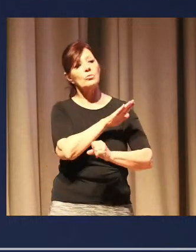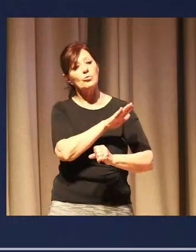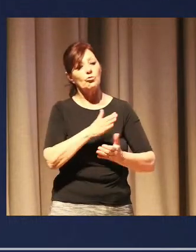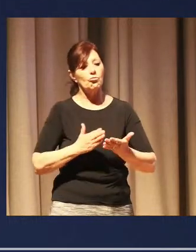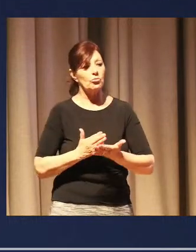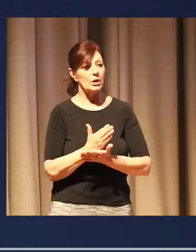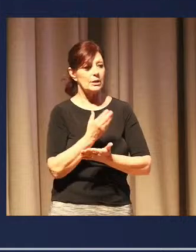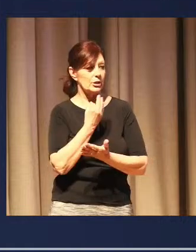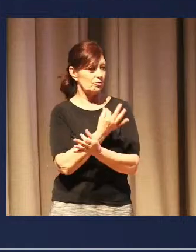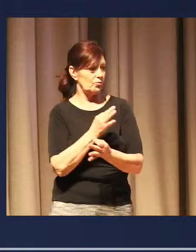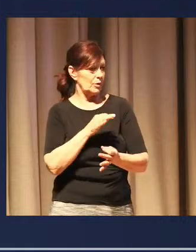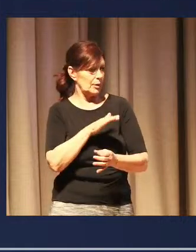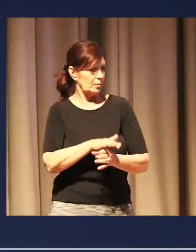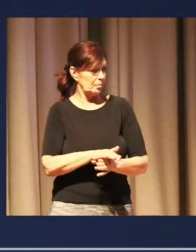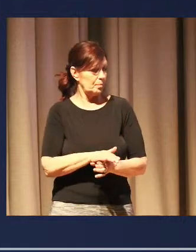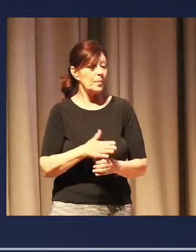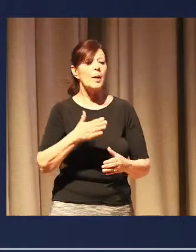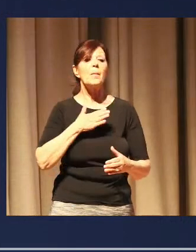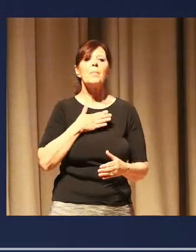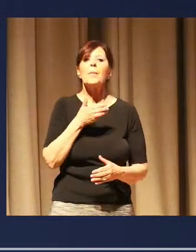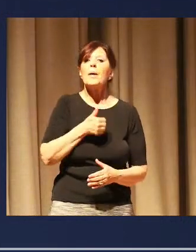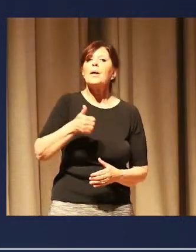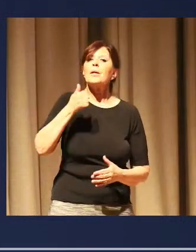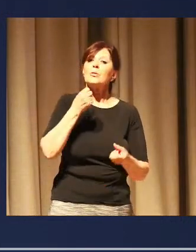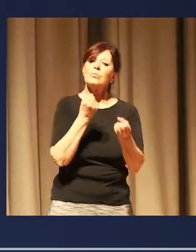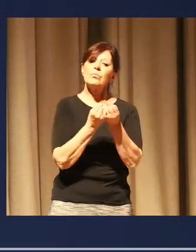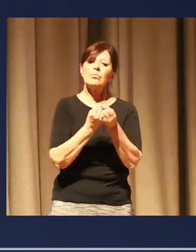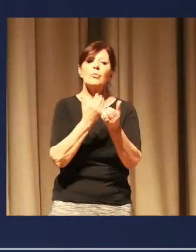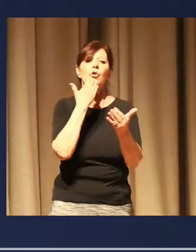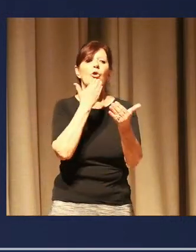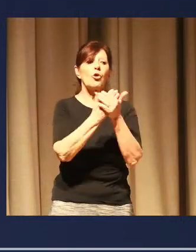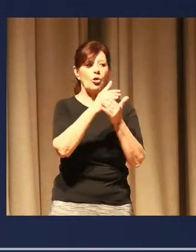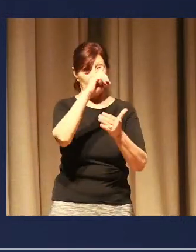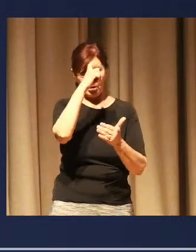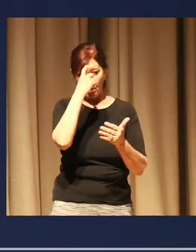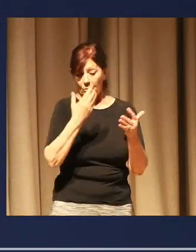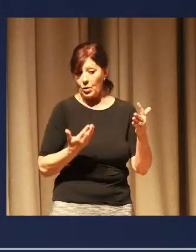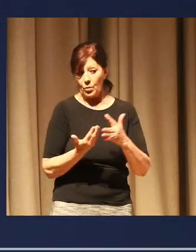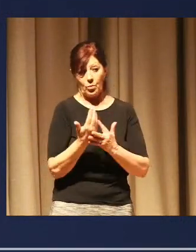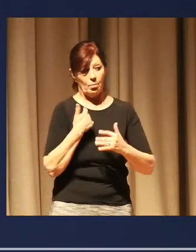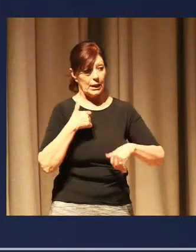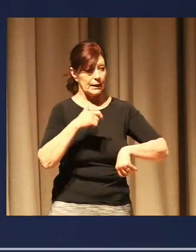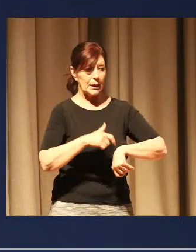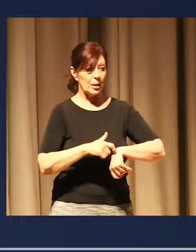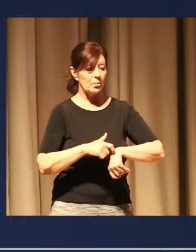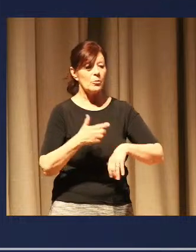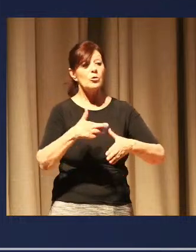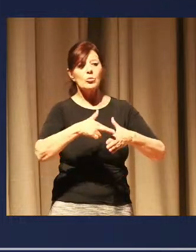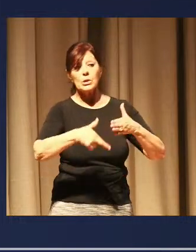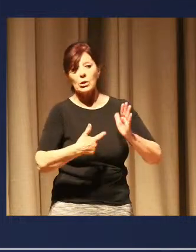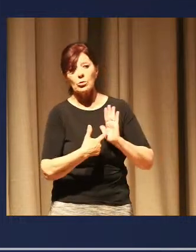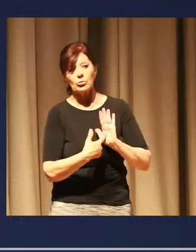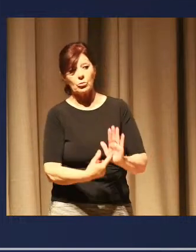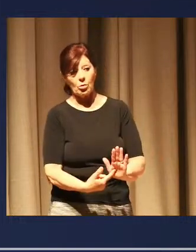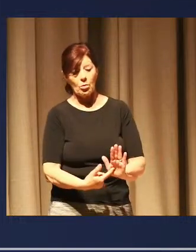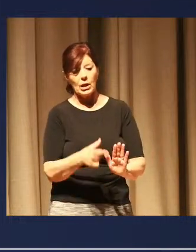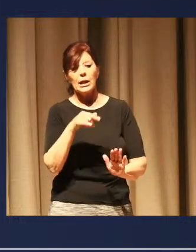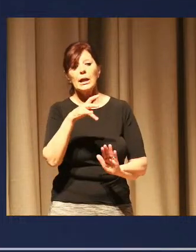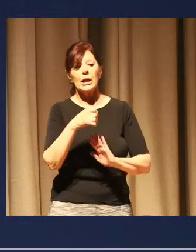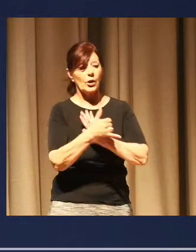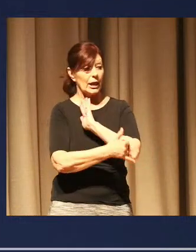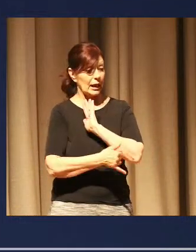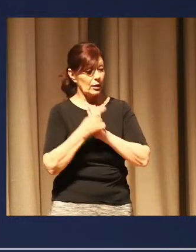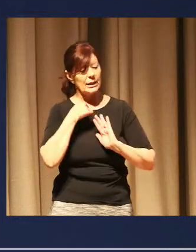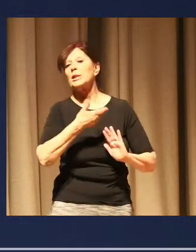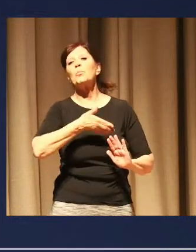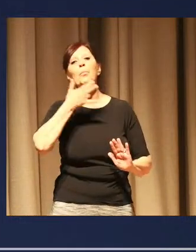freedoms. My administration has promoted good government throughout my time in office. The results show that Erie County is